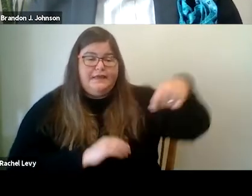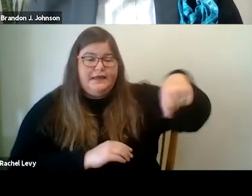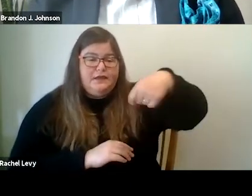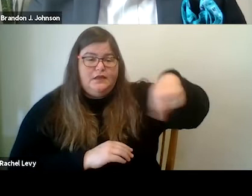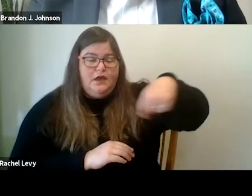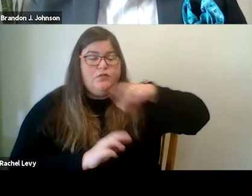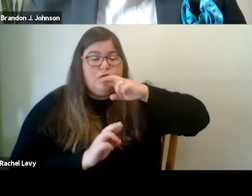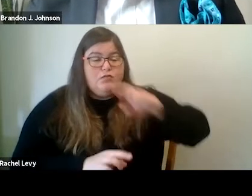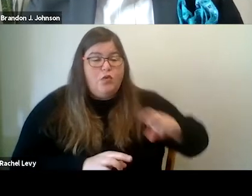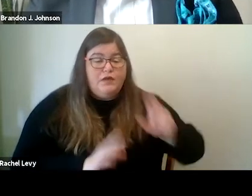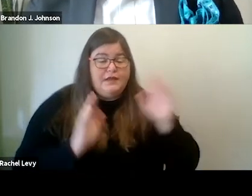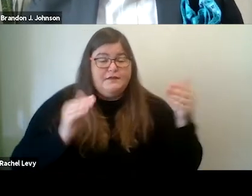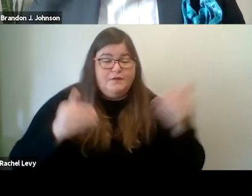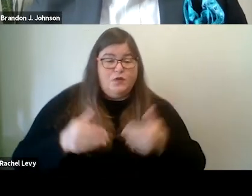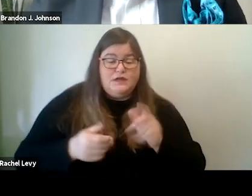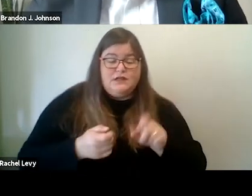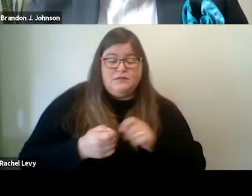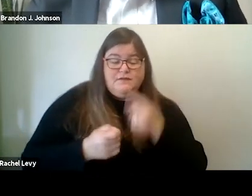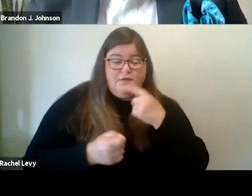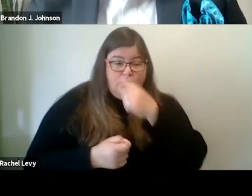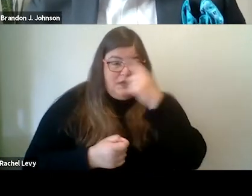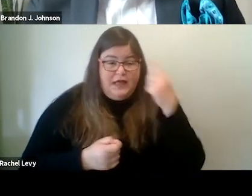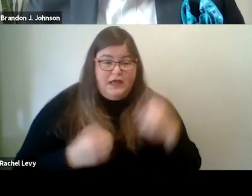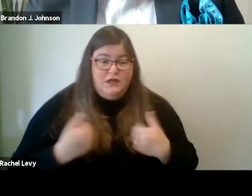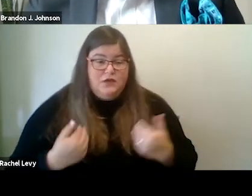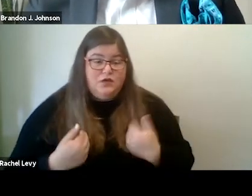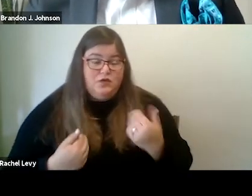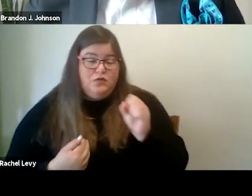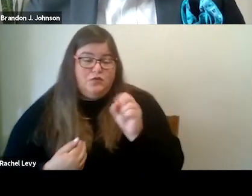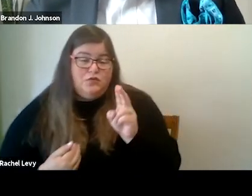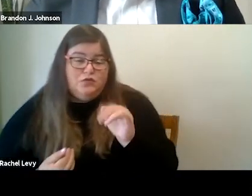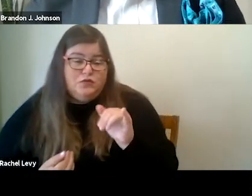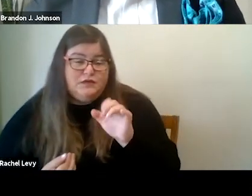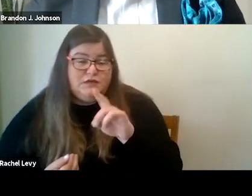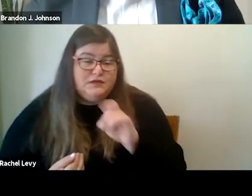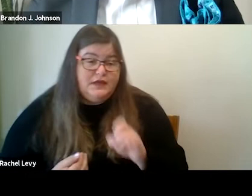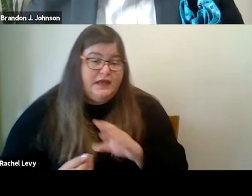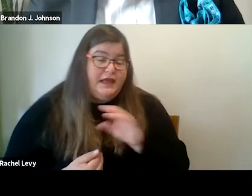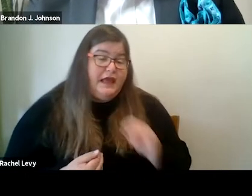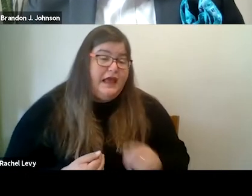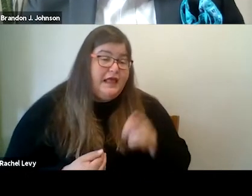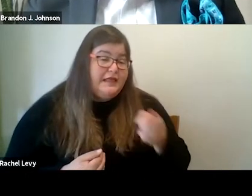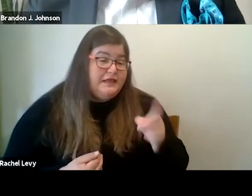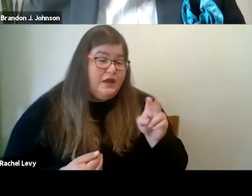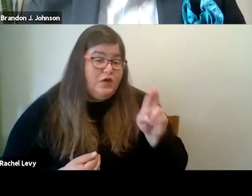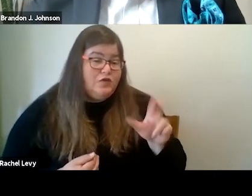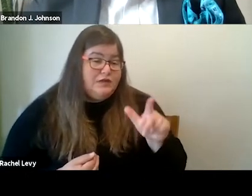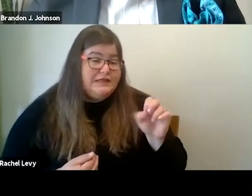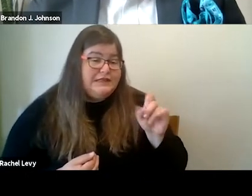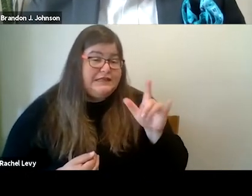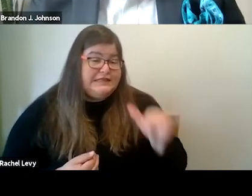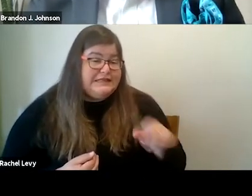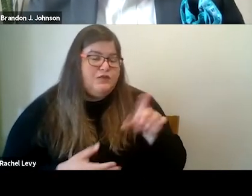specifically on Black youth suicide. In addition to that, Dr. Michael Lindsay, who you see in this slide, also released a study looking